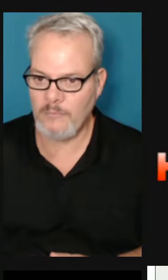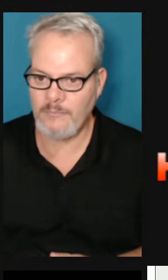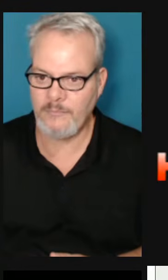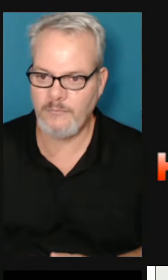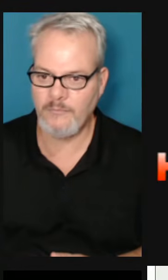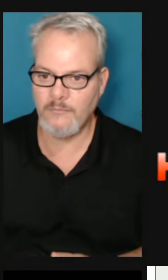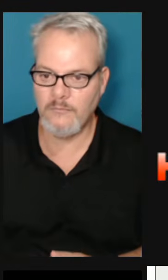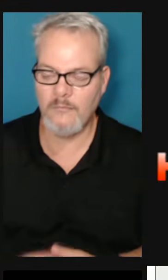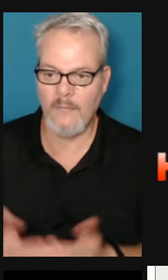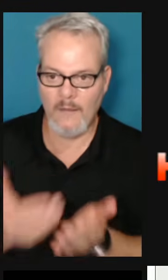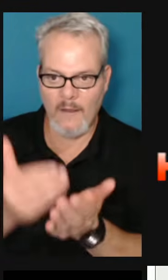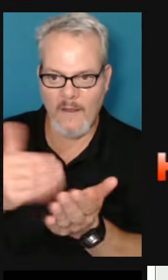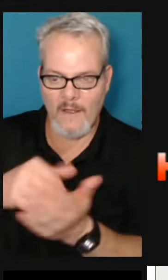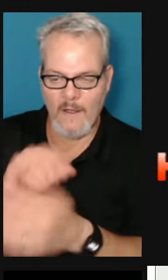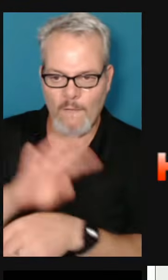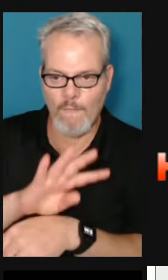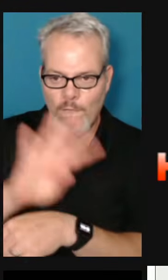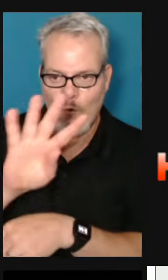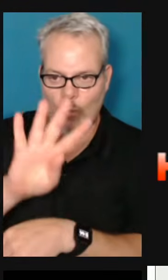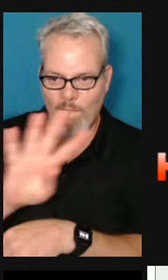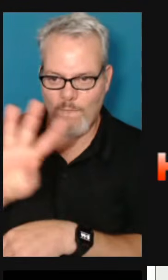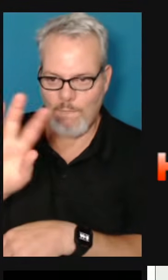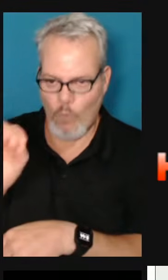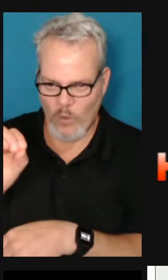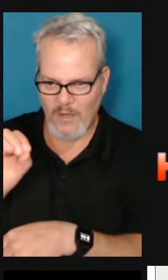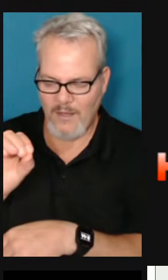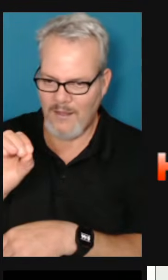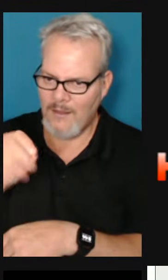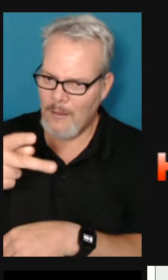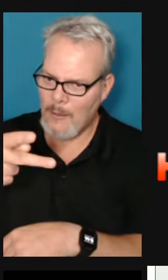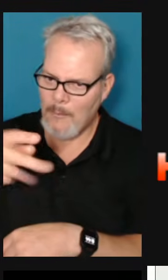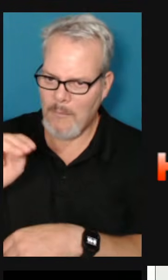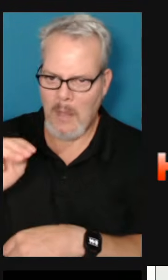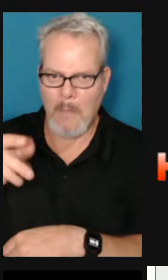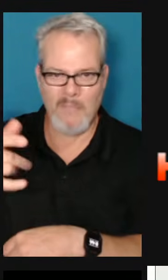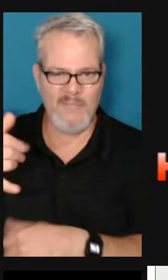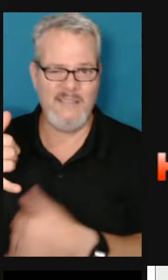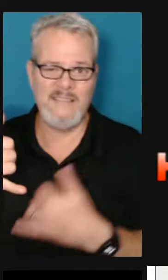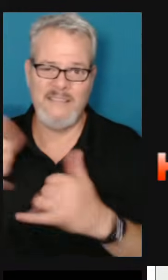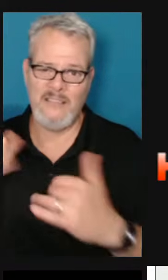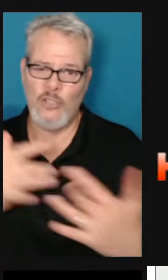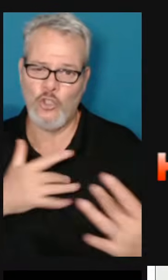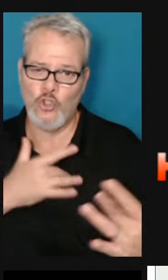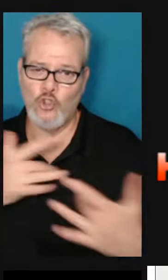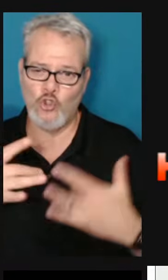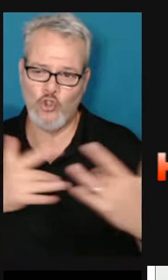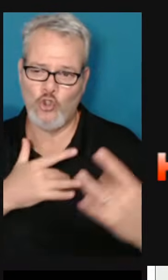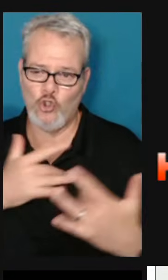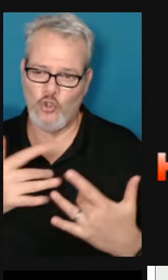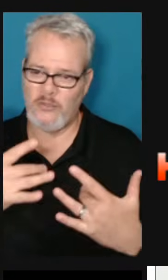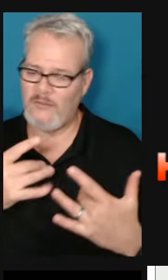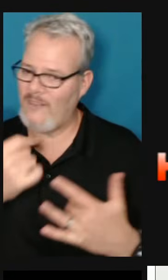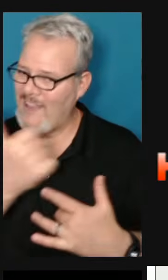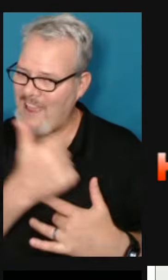Another status update at 4:40 p.m. You can see they're very concerned about the impact in the community. As I said, the biggest impact of any eruption in our